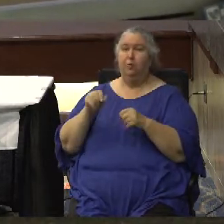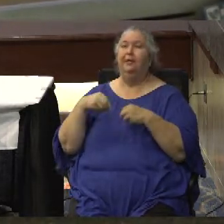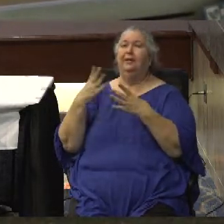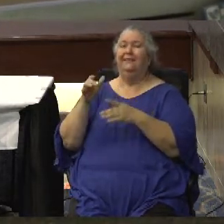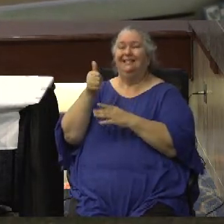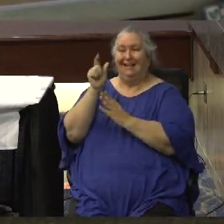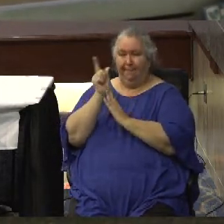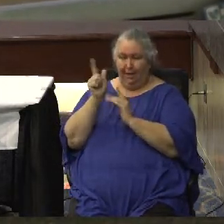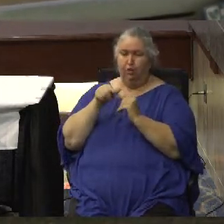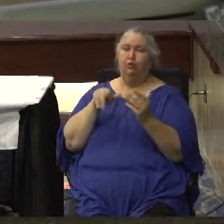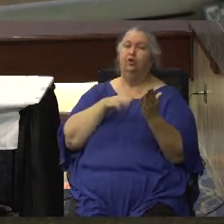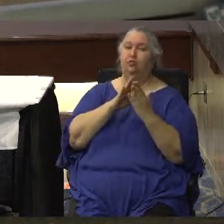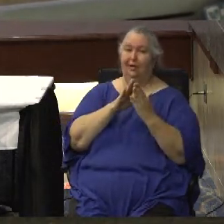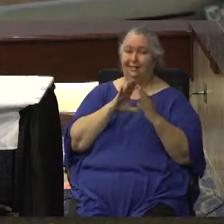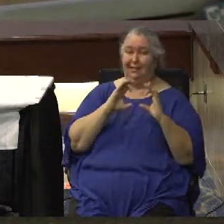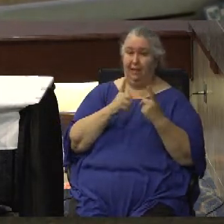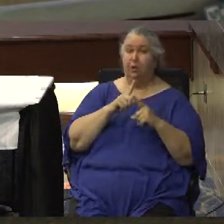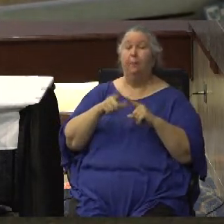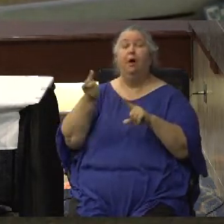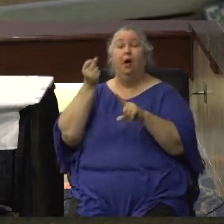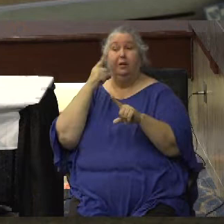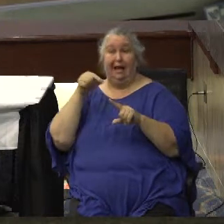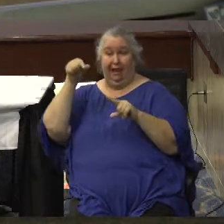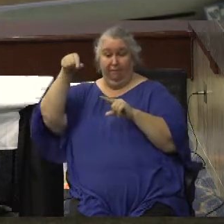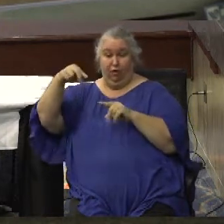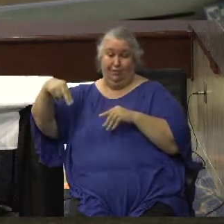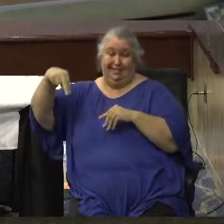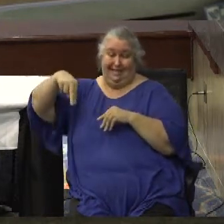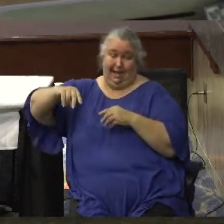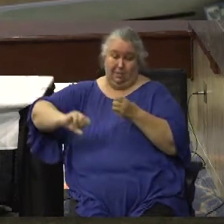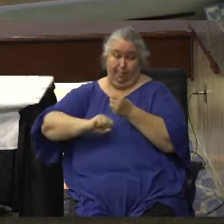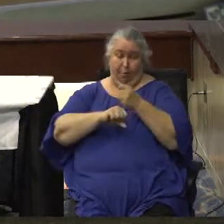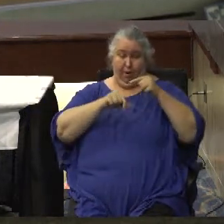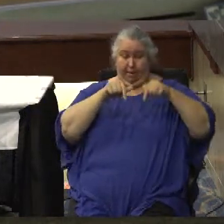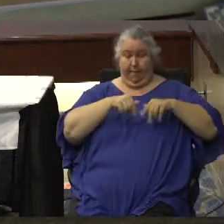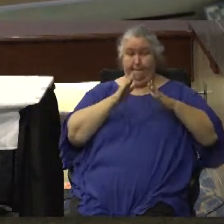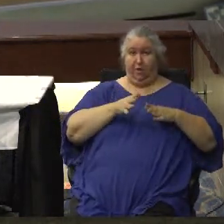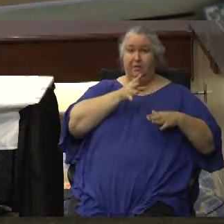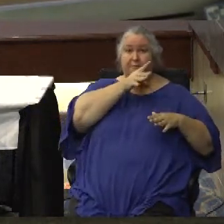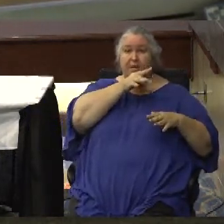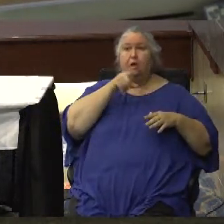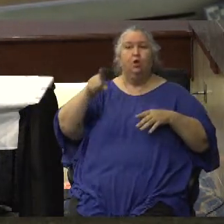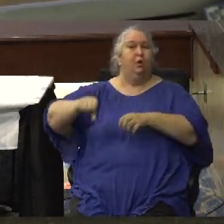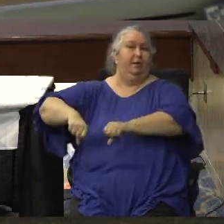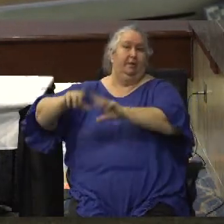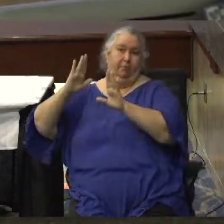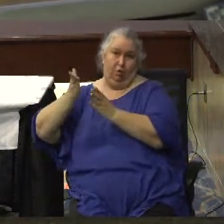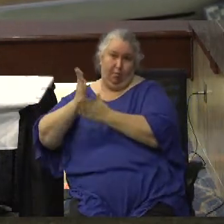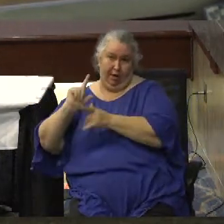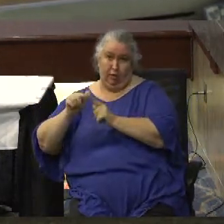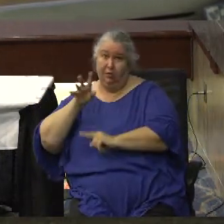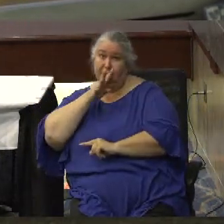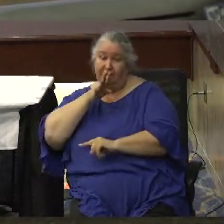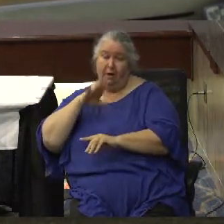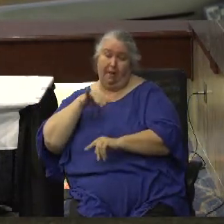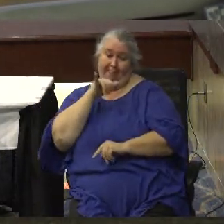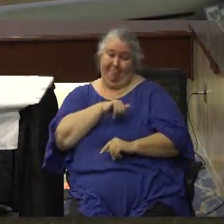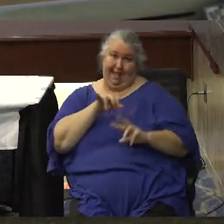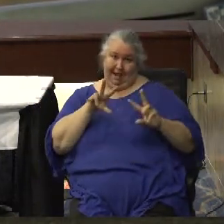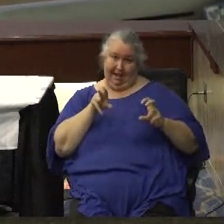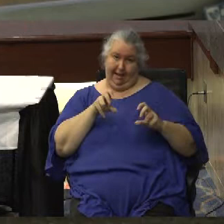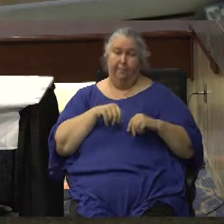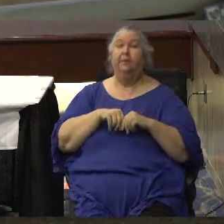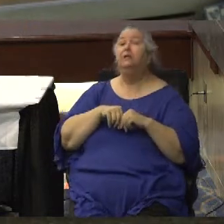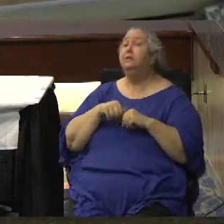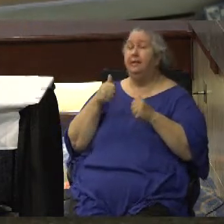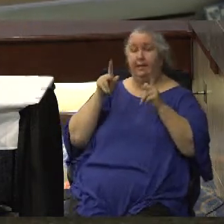minutes to address the council. Please note that if you stand in support of a person getting 10 minutes to speak, you are forfeiting your right to speak on that item. For any